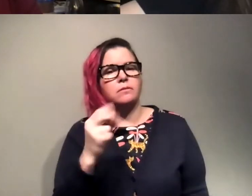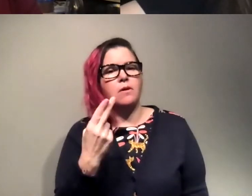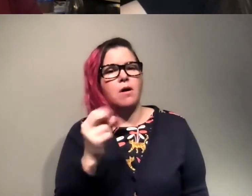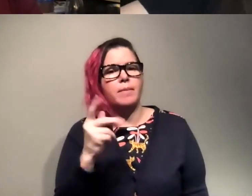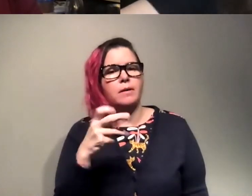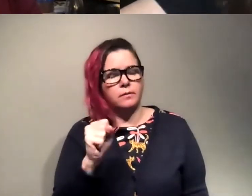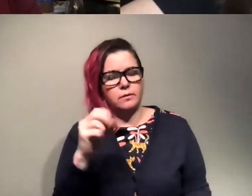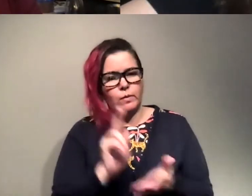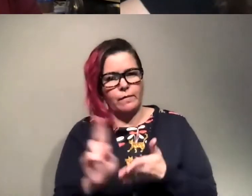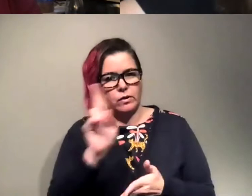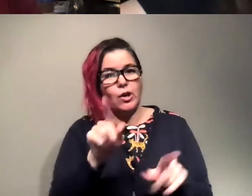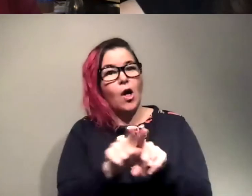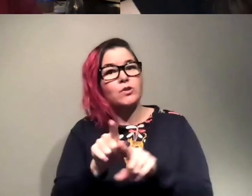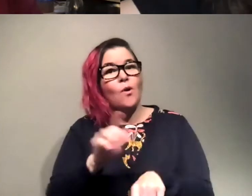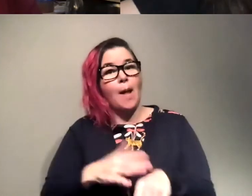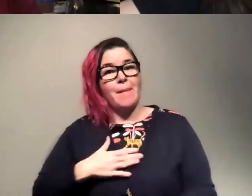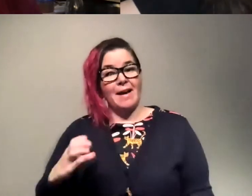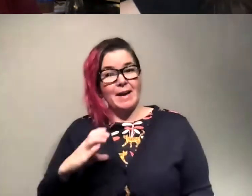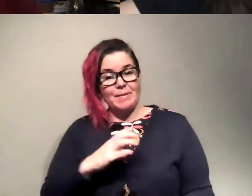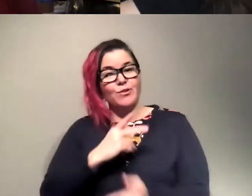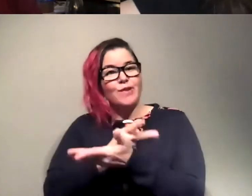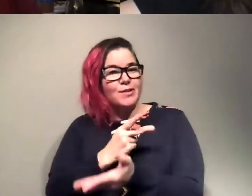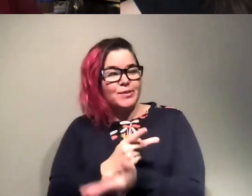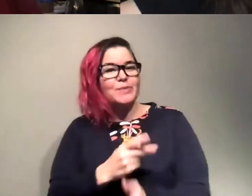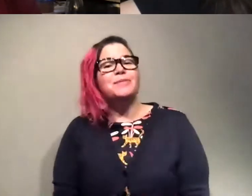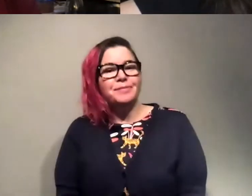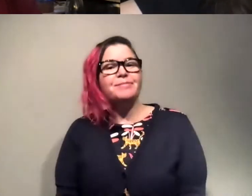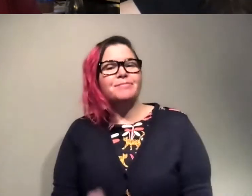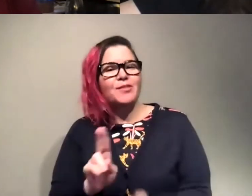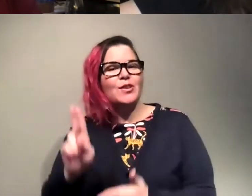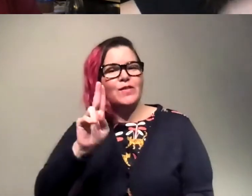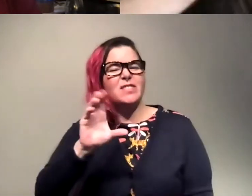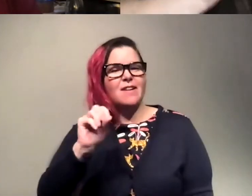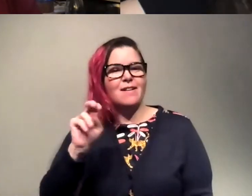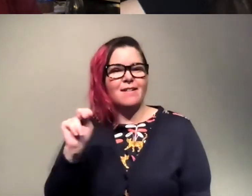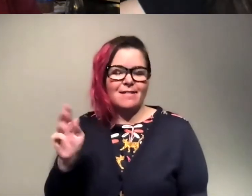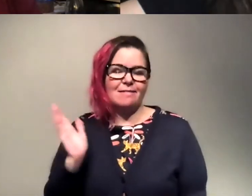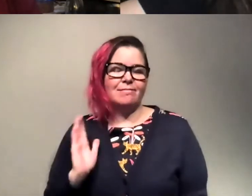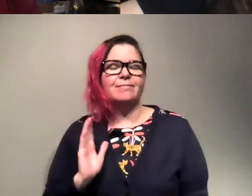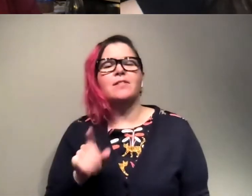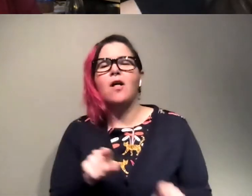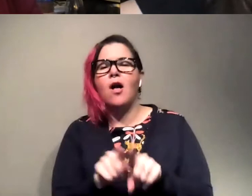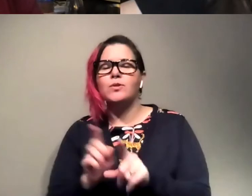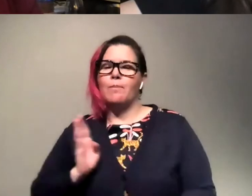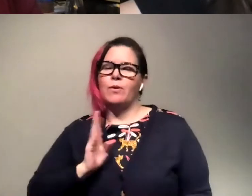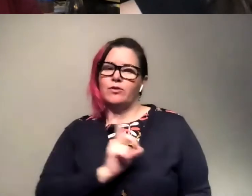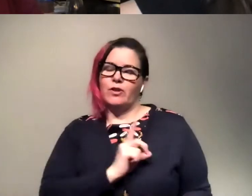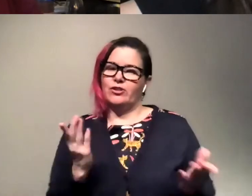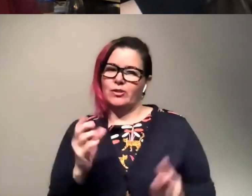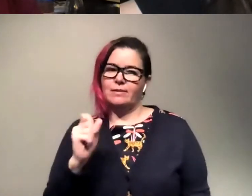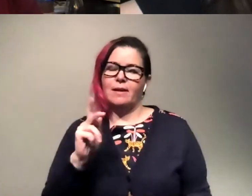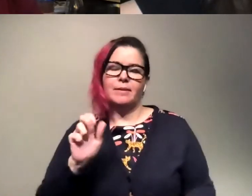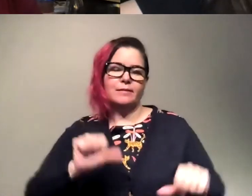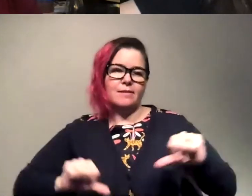also on my committee when I was in graduate school at University of Connecticut. And she's also on our board of directors at Skype a Scientist.